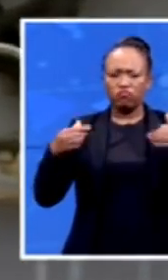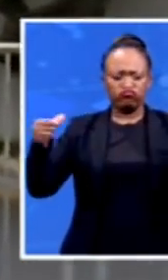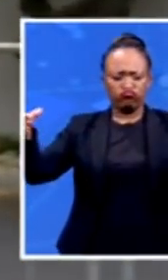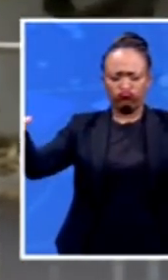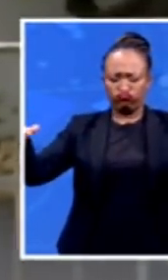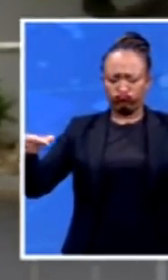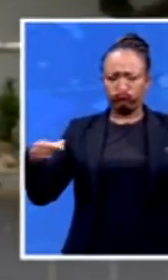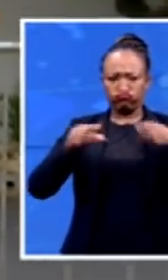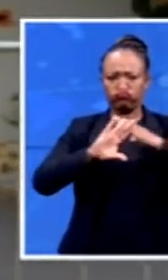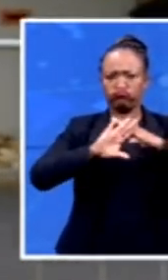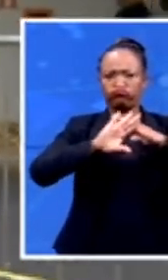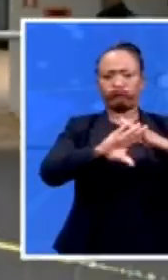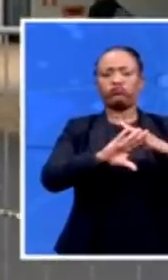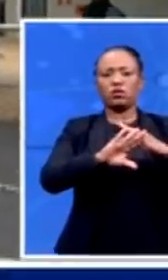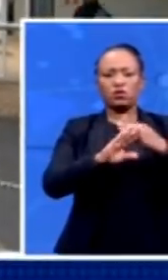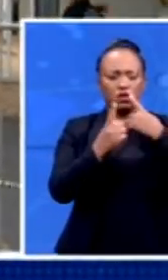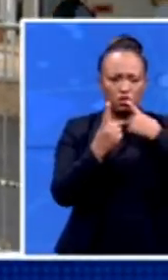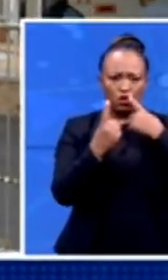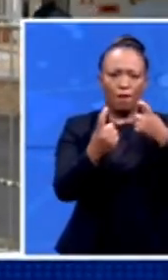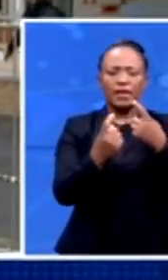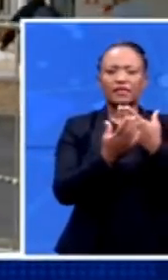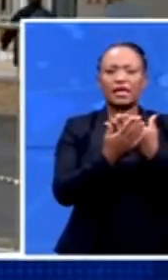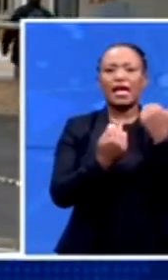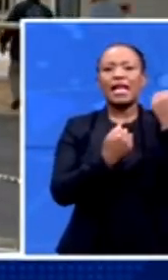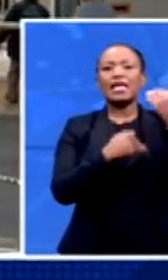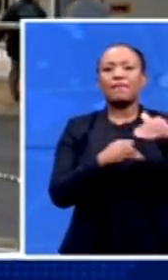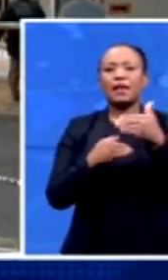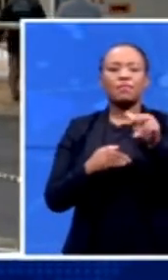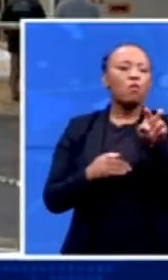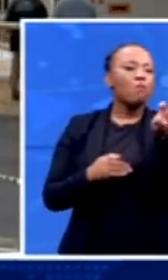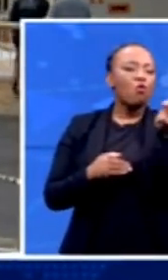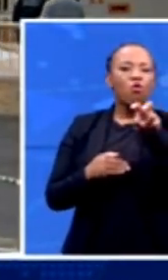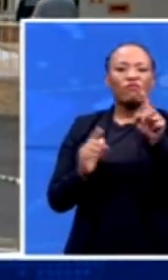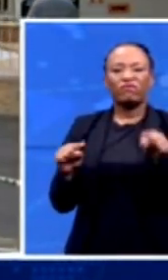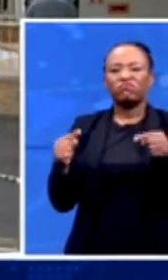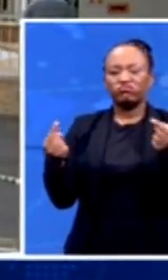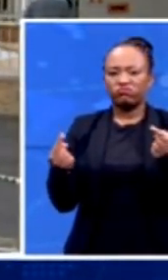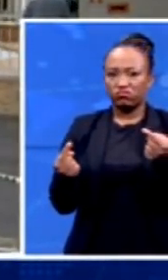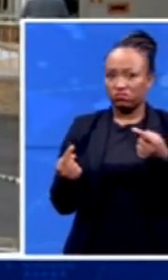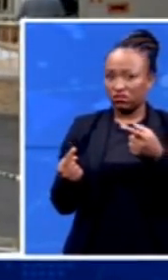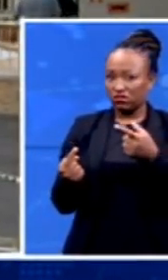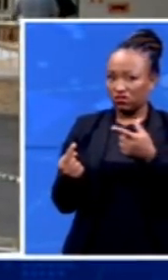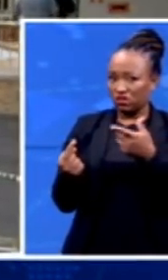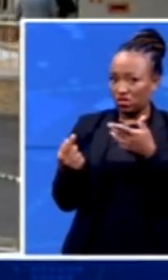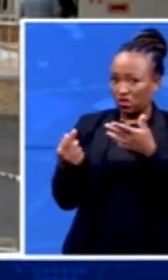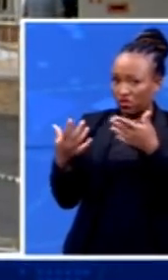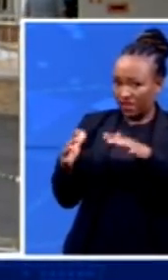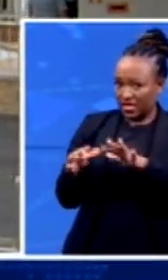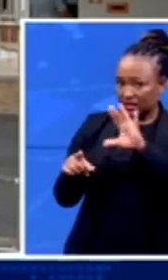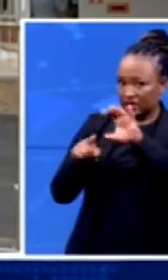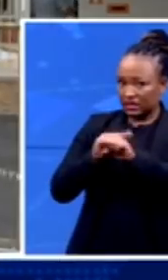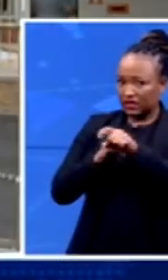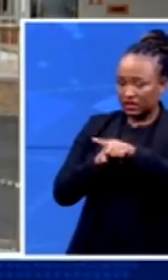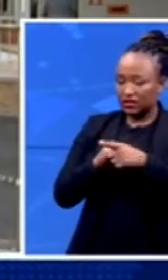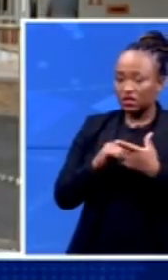a limitation of their movement and activity. Are you finding this is the case, or are the neighbors in